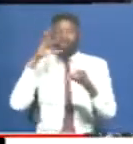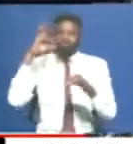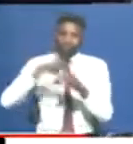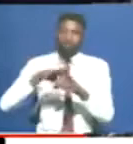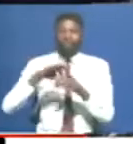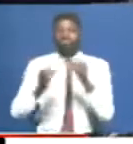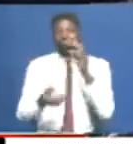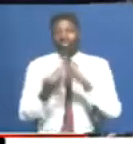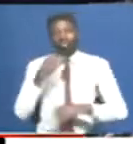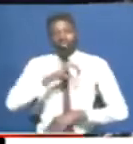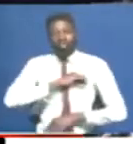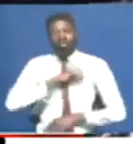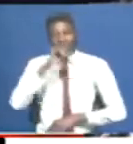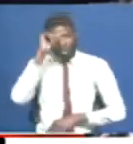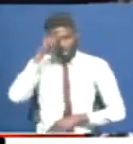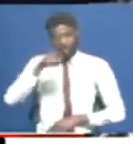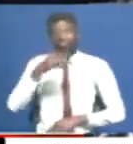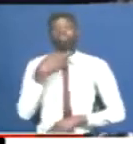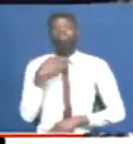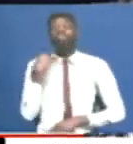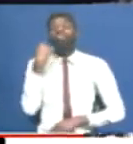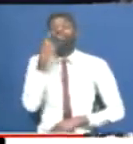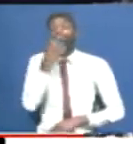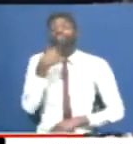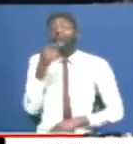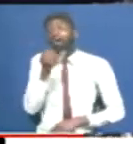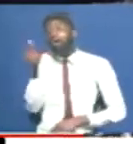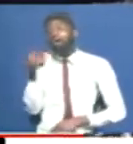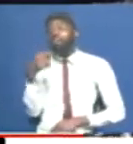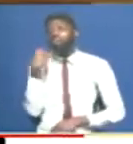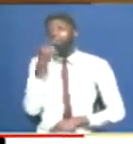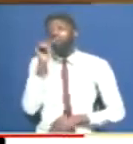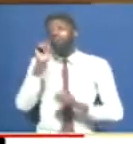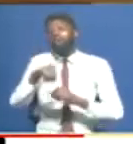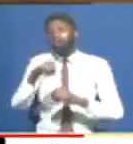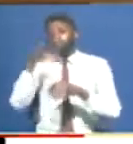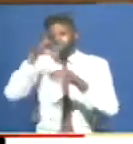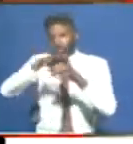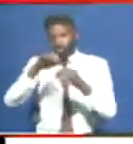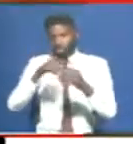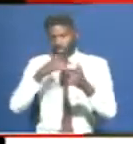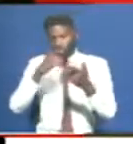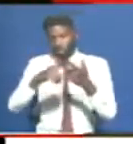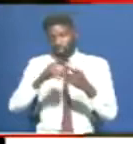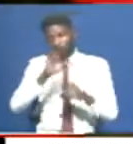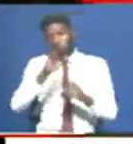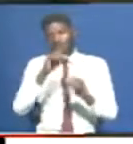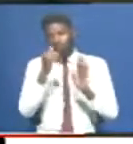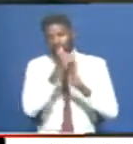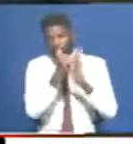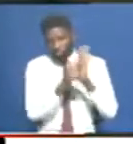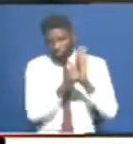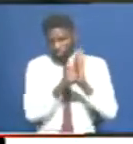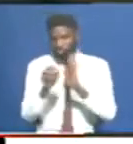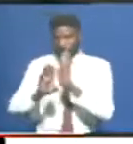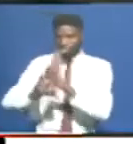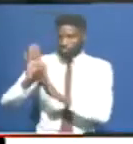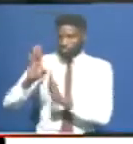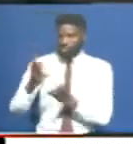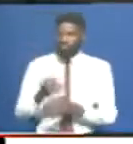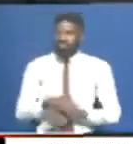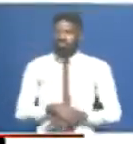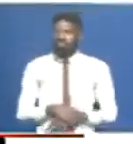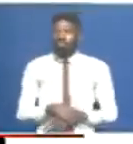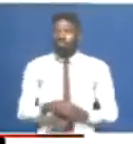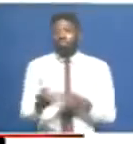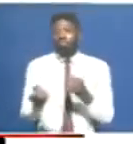iundwe ambayo itatekeleza sera ama mahitaji ambayo wewe kama Mkenya unahitaji. While in Baringo, Senator Gideon Moi was cleared to defend